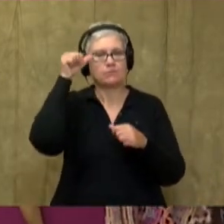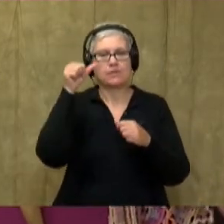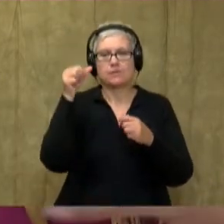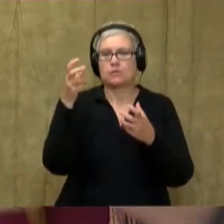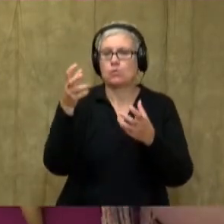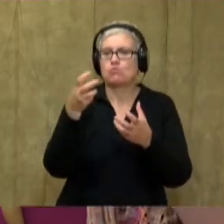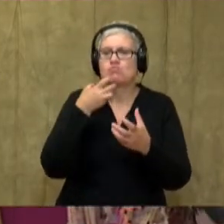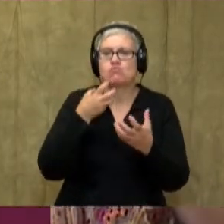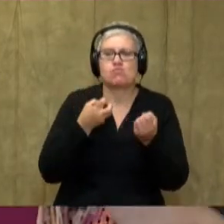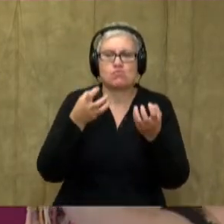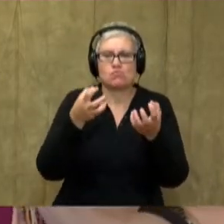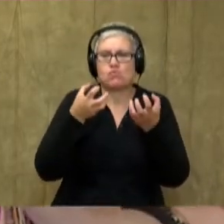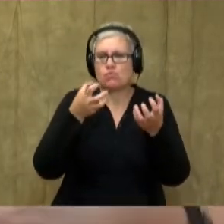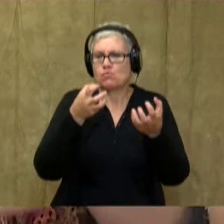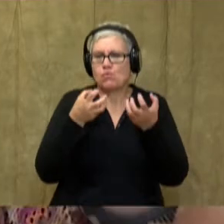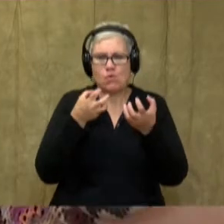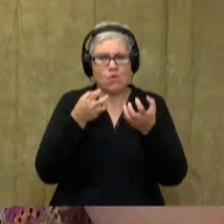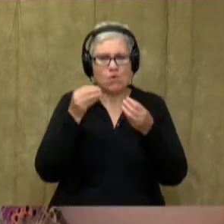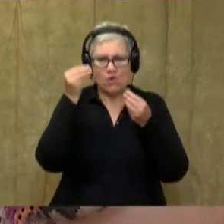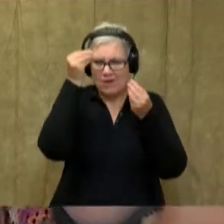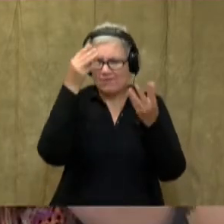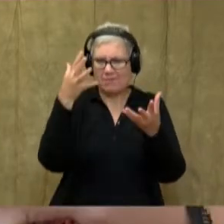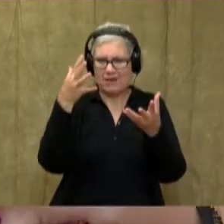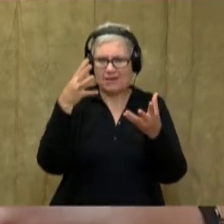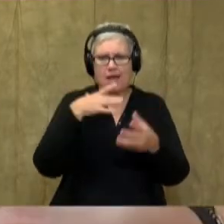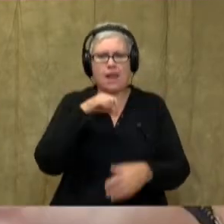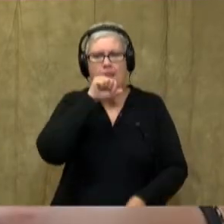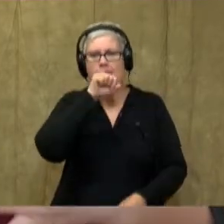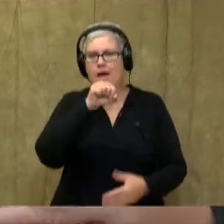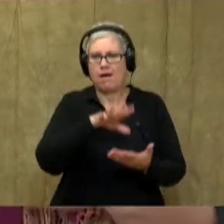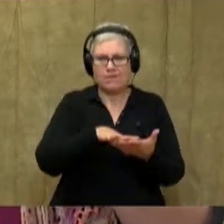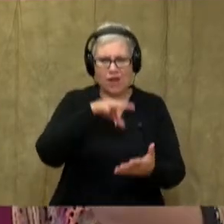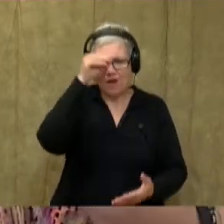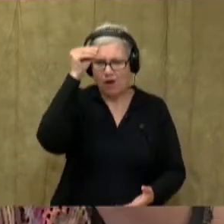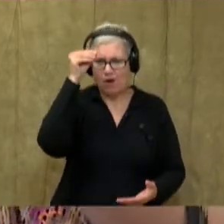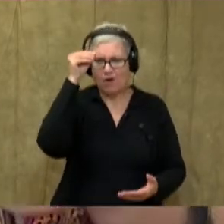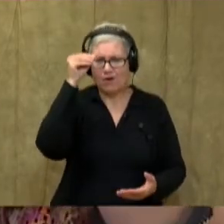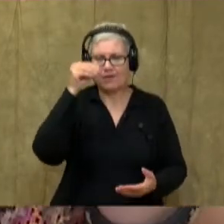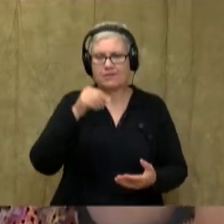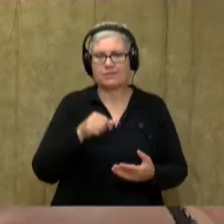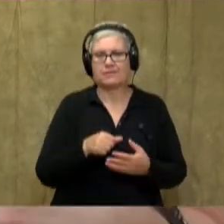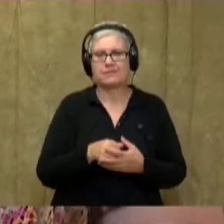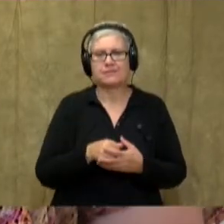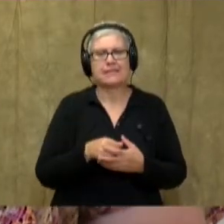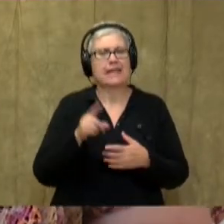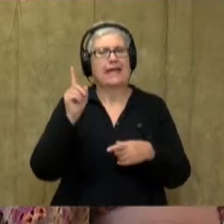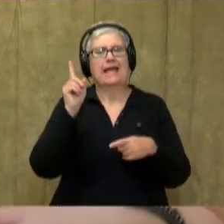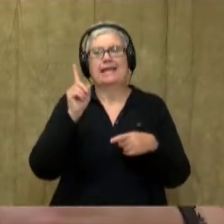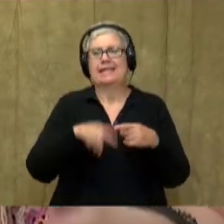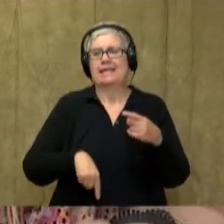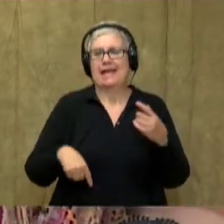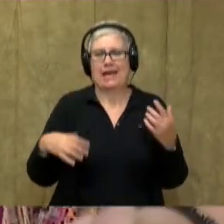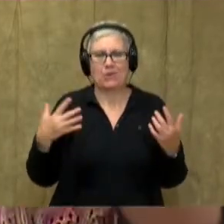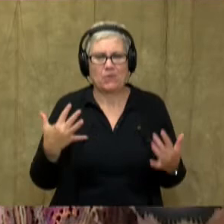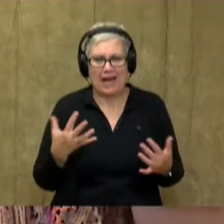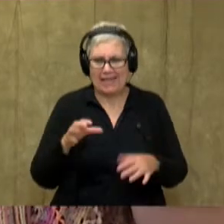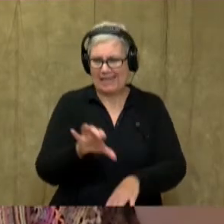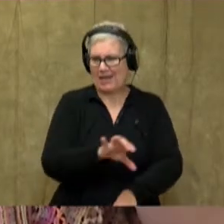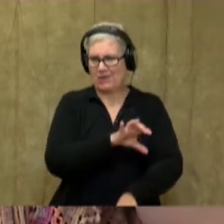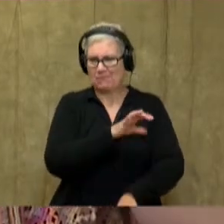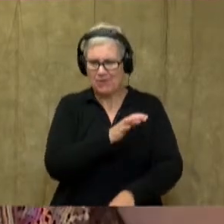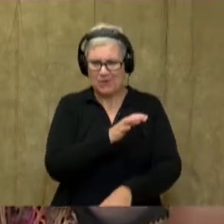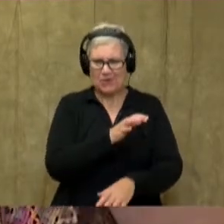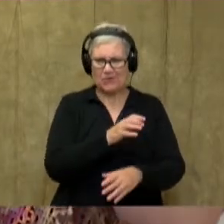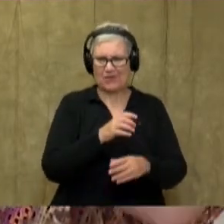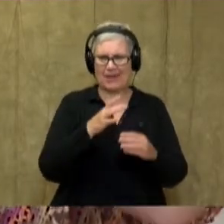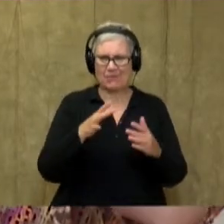more information. I love to learn. That's who I am. And I was like, oh, I can't wait to get a computer so that we can